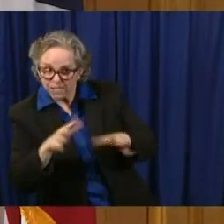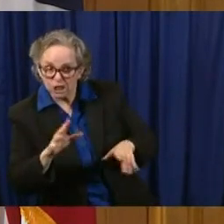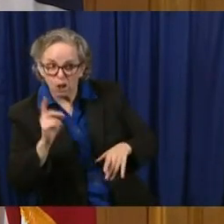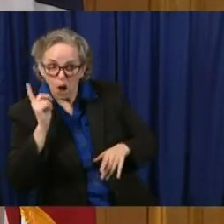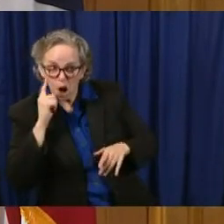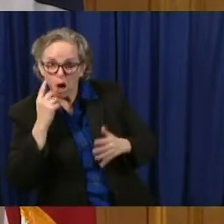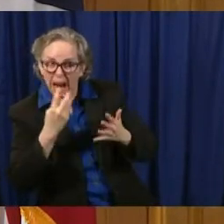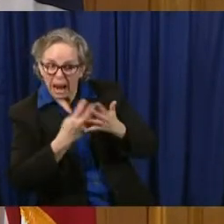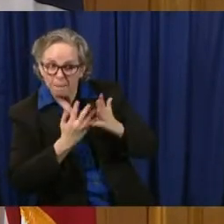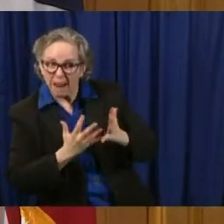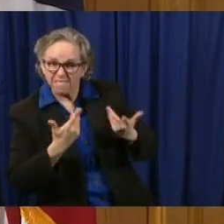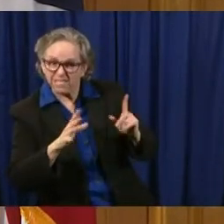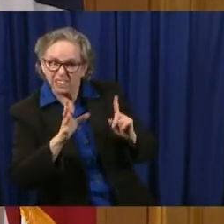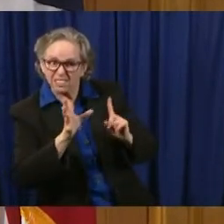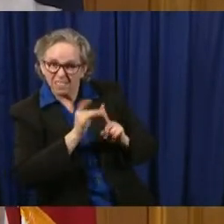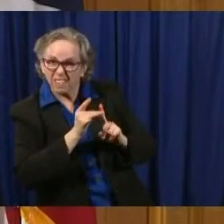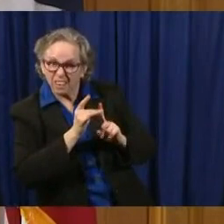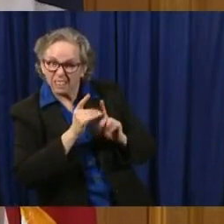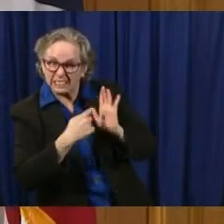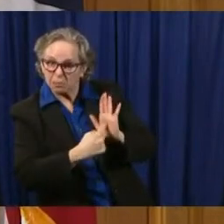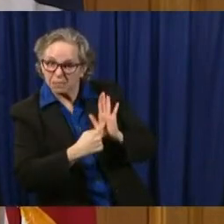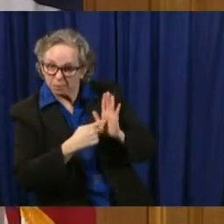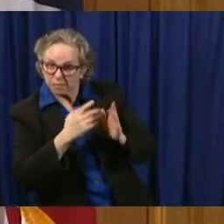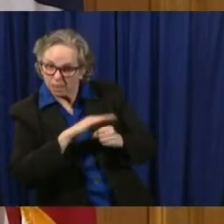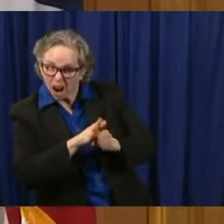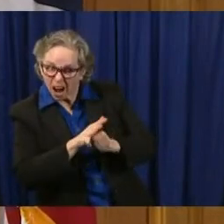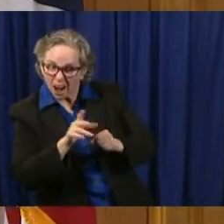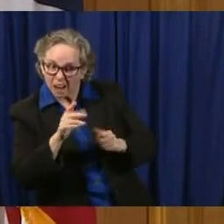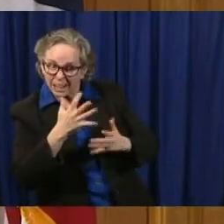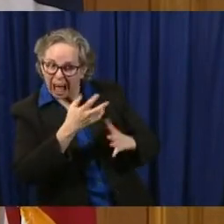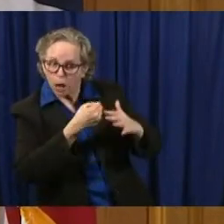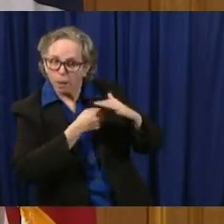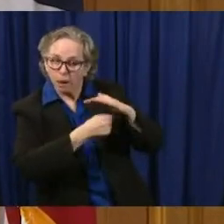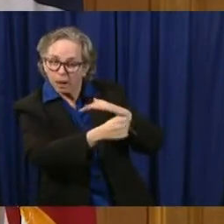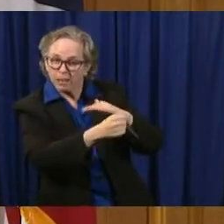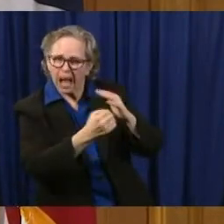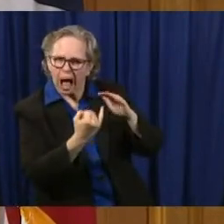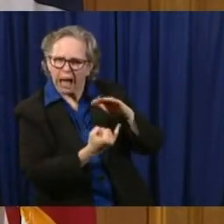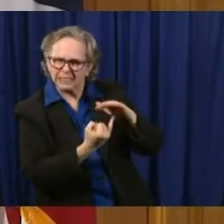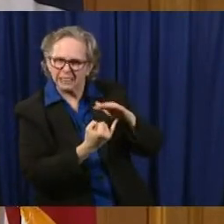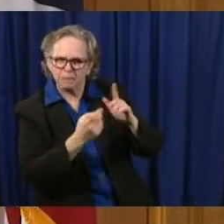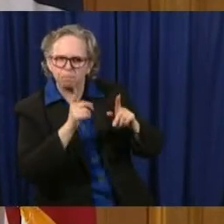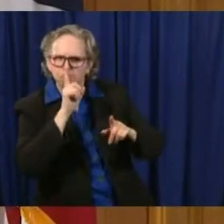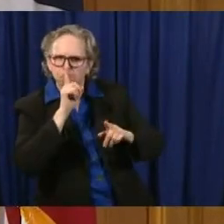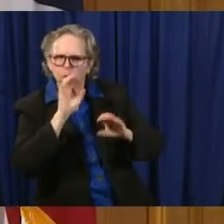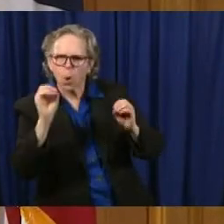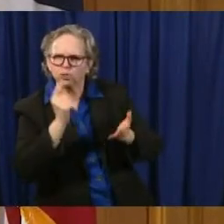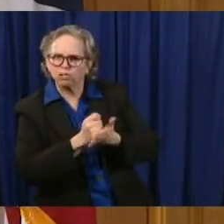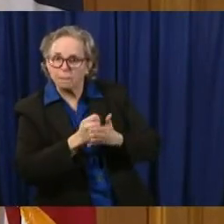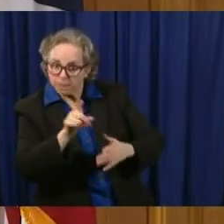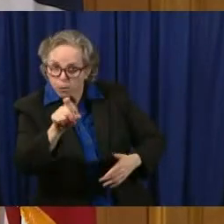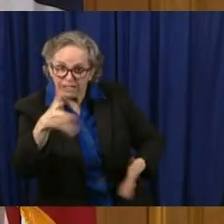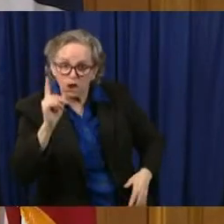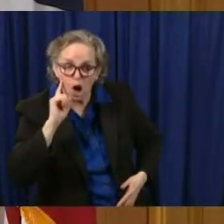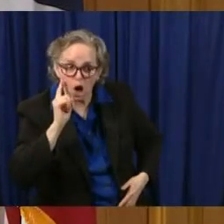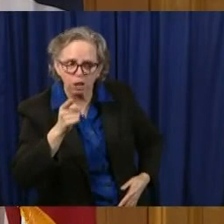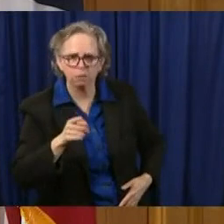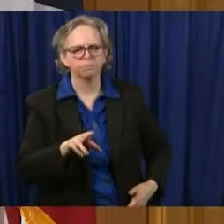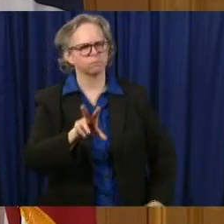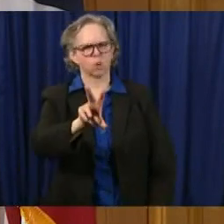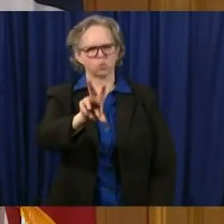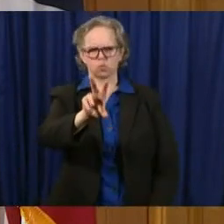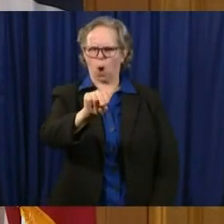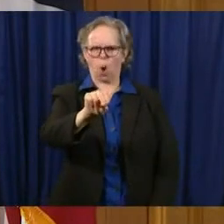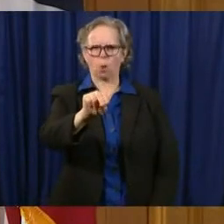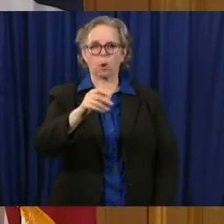showing signs of the coronavirus and being put in solitary confinement and not receiving treatment? No, but I will certainly talk to the director